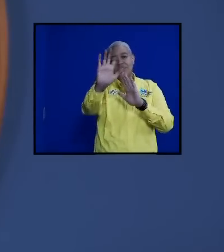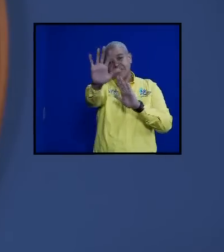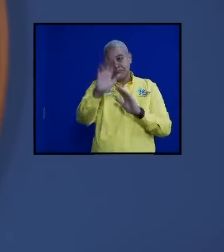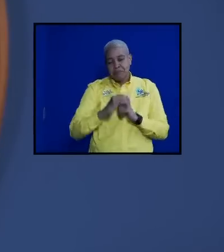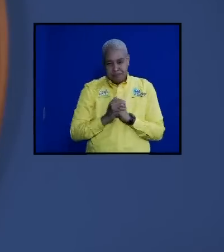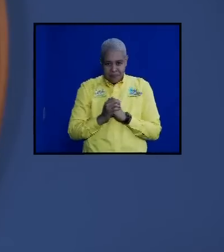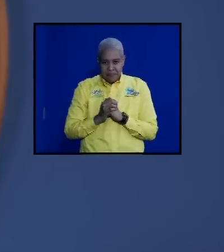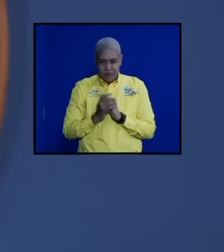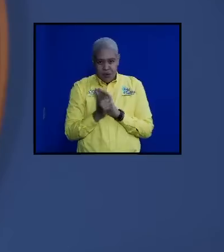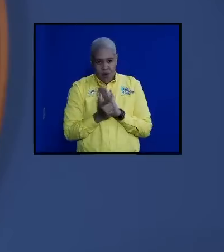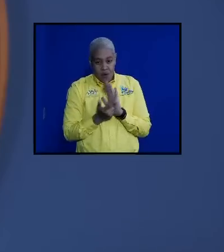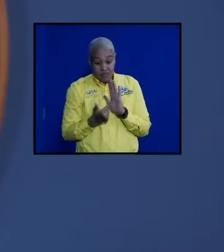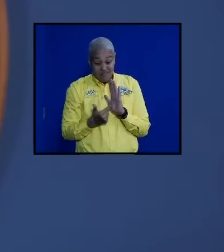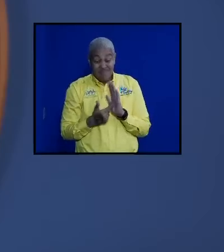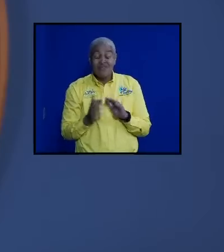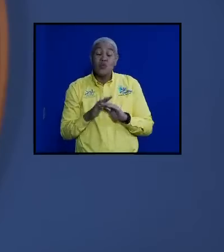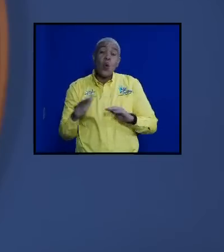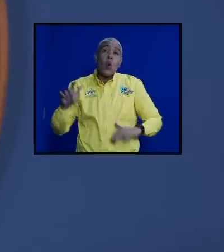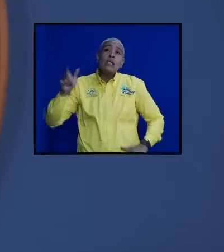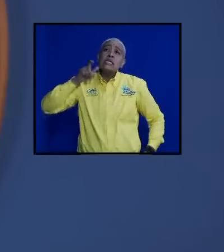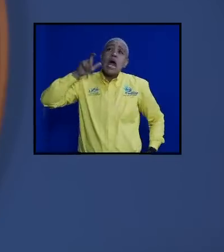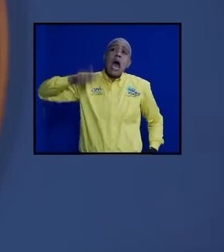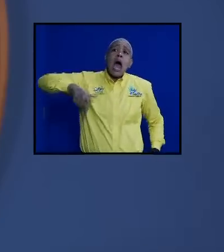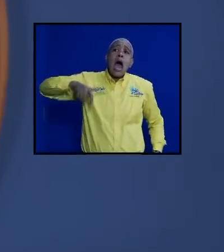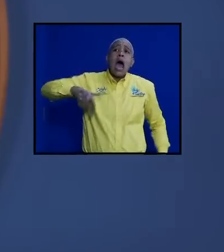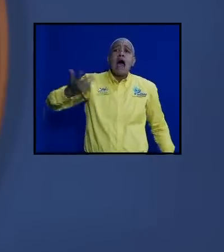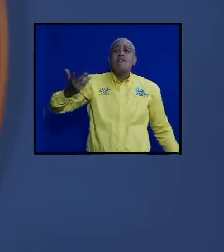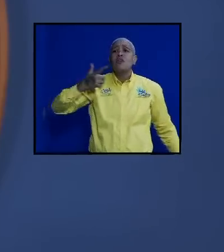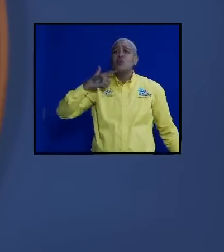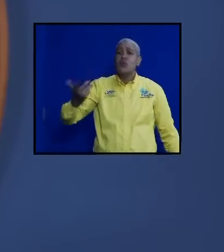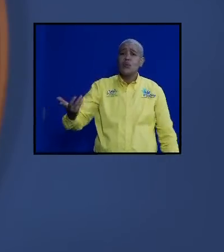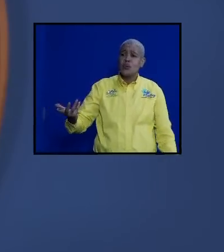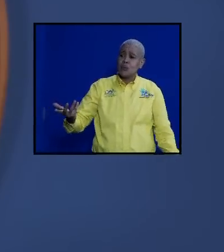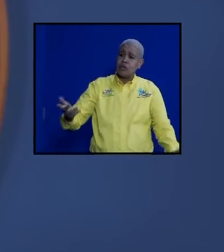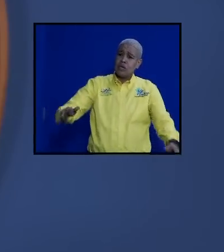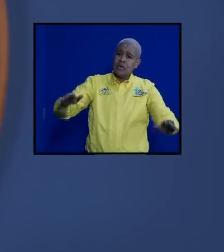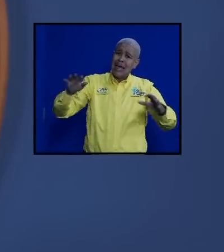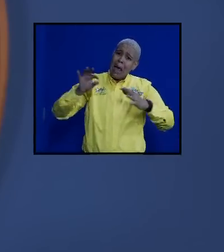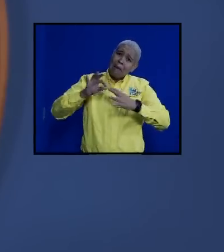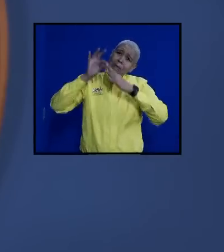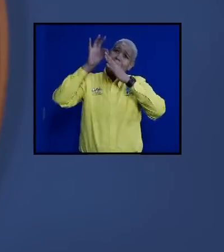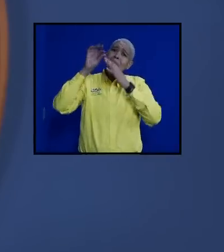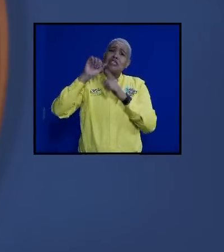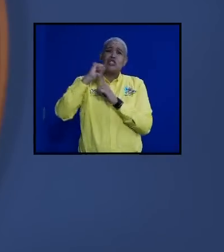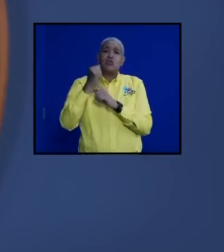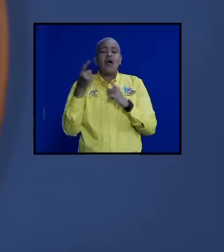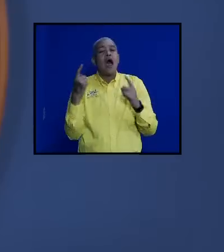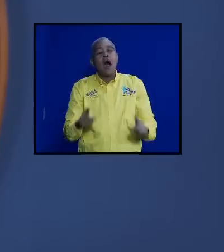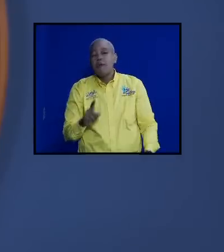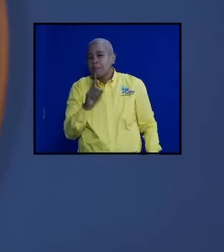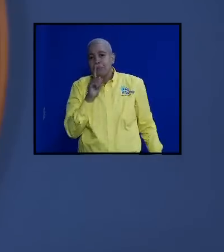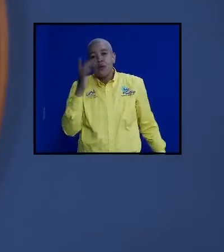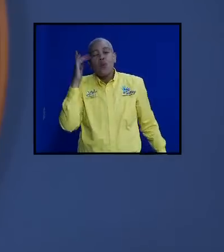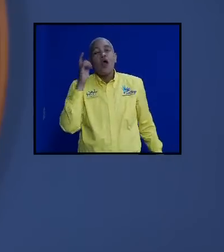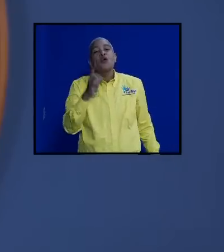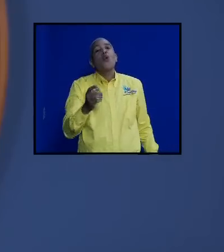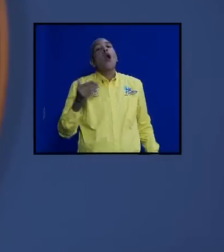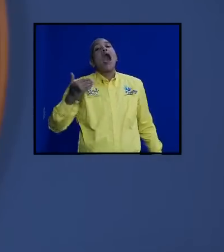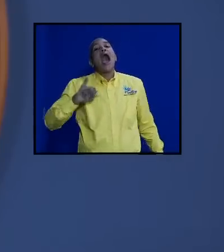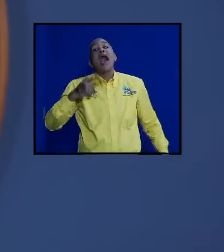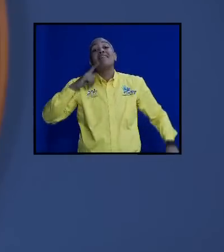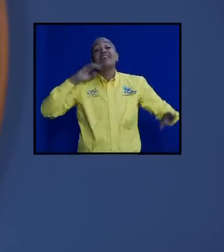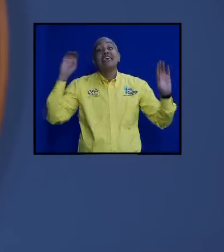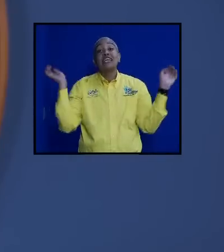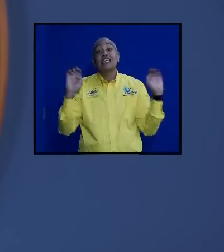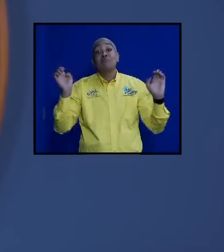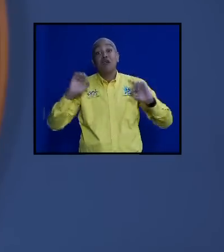emergency. It doesn't have to be an exceptional situation that has happened, because you have